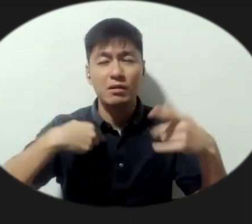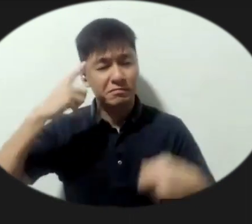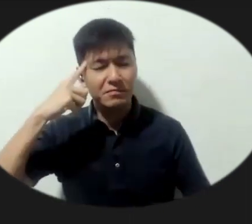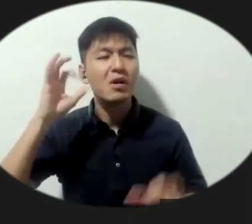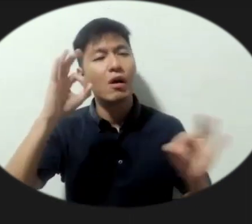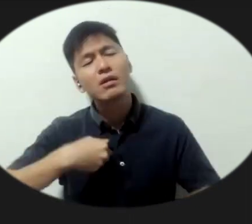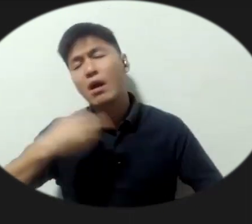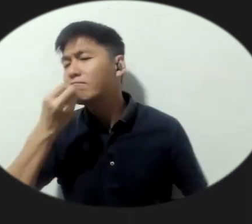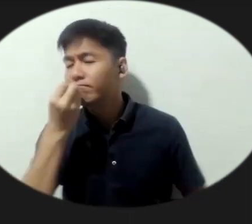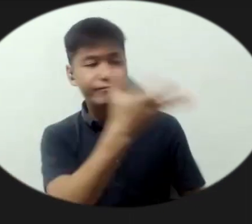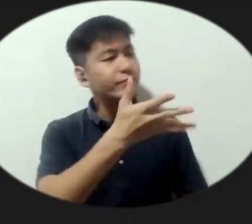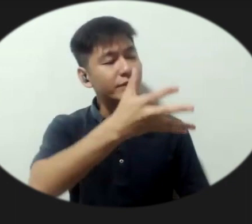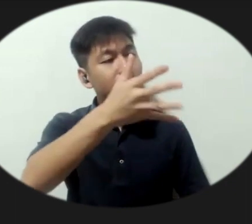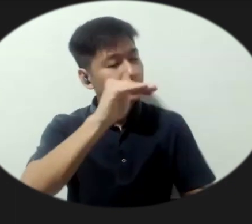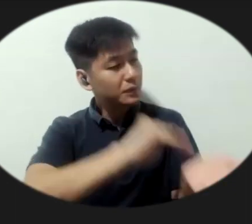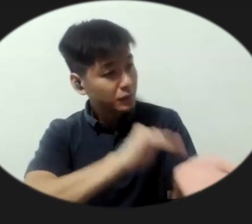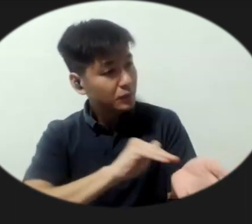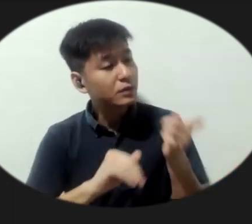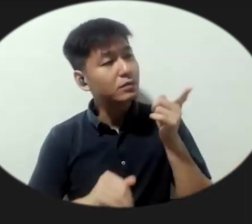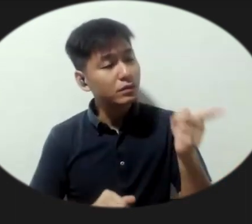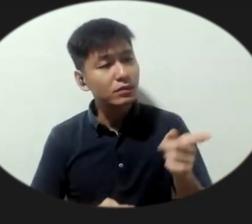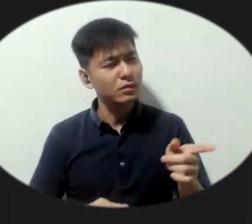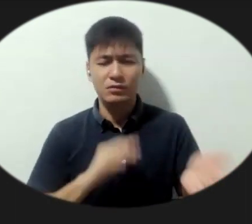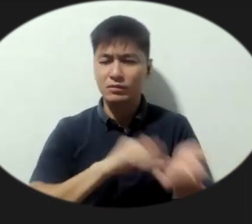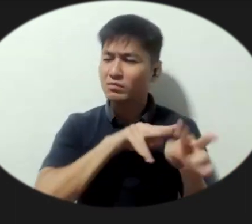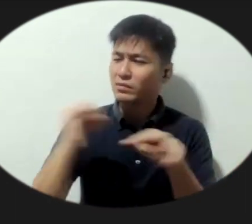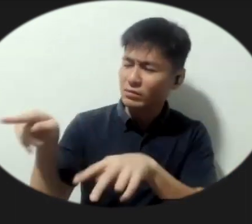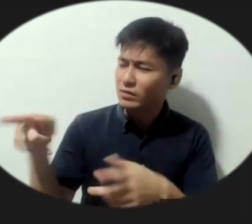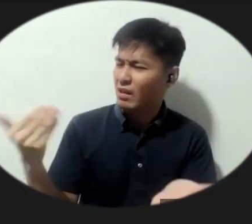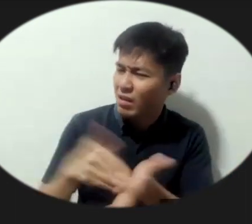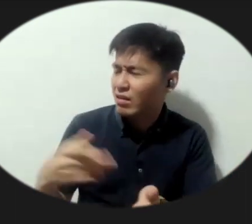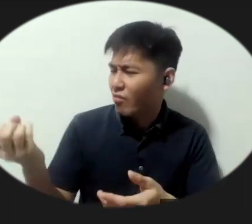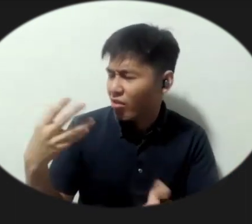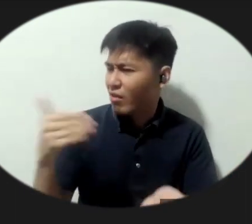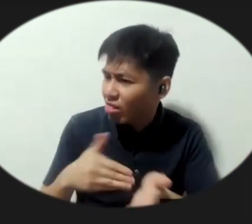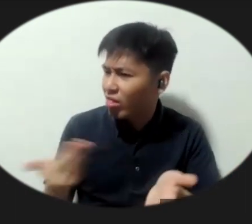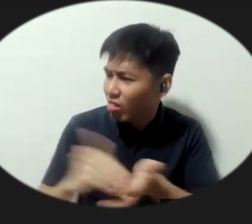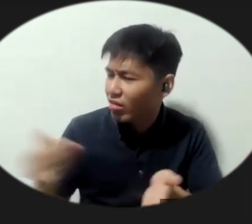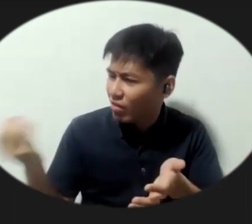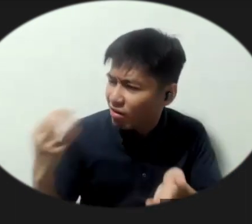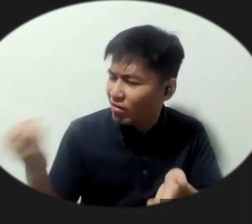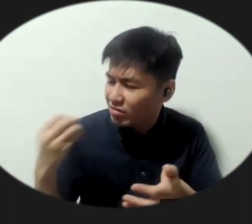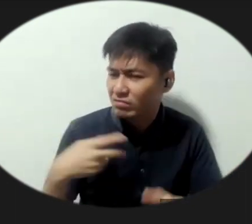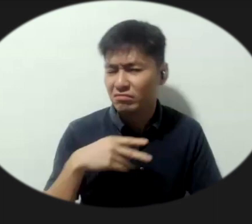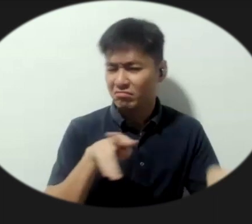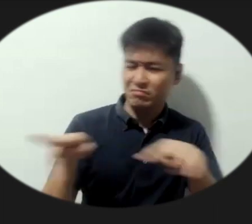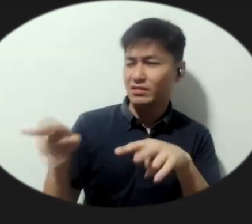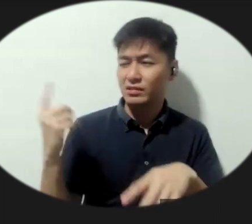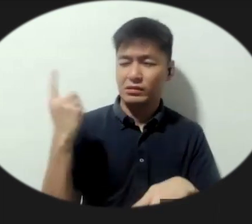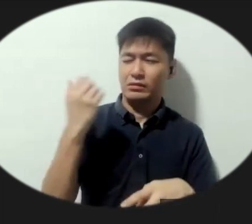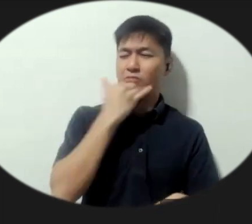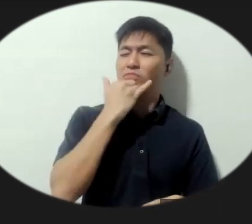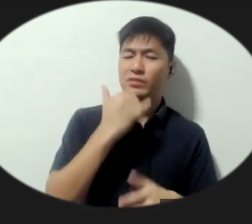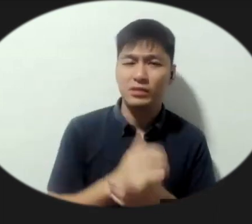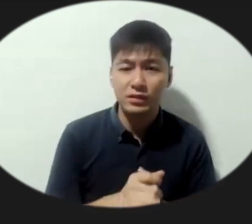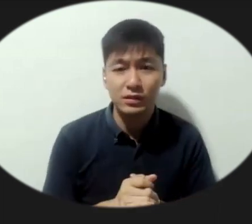noticed he's forgetting, he's repeating himself. And we started giving an analogy of what was going through. The doctor was like,